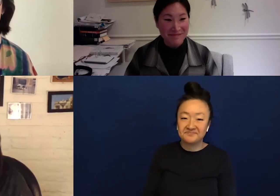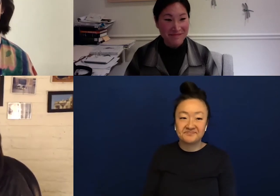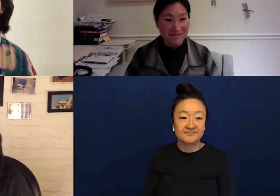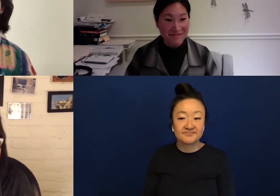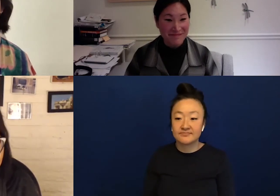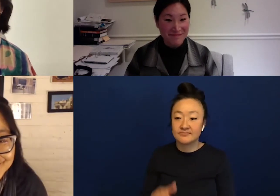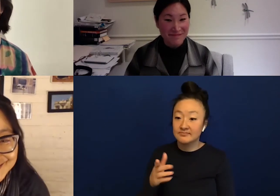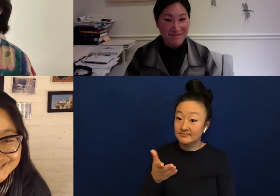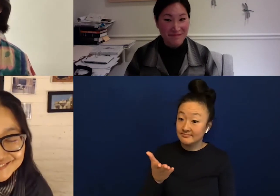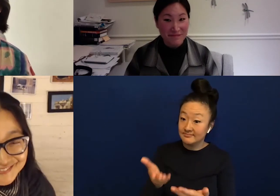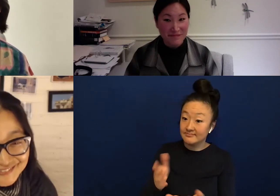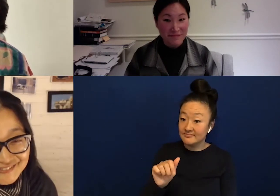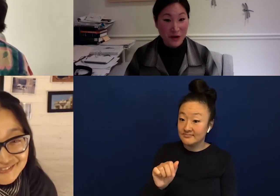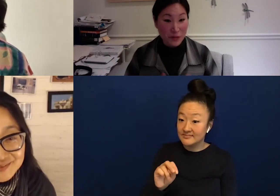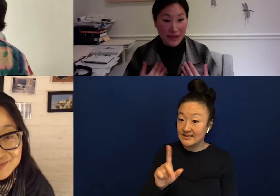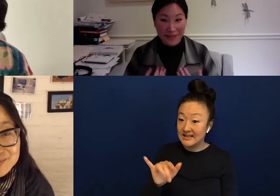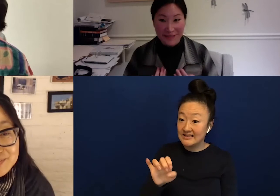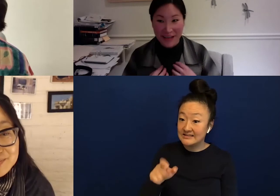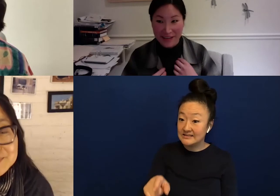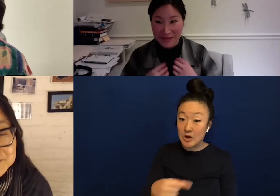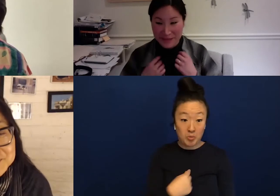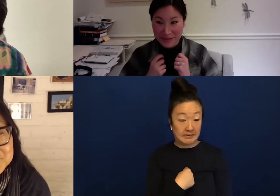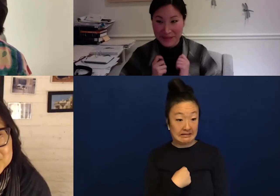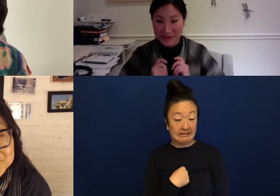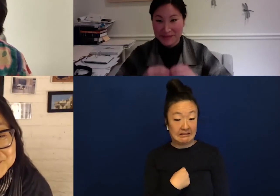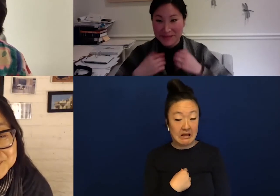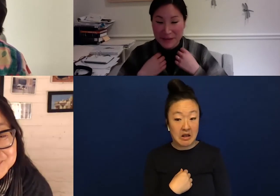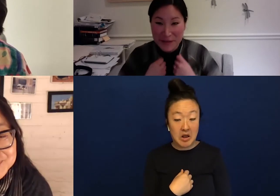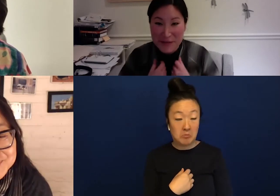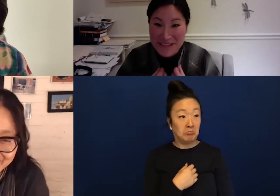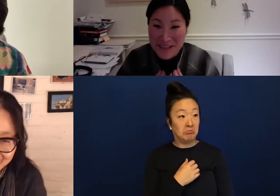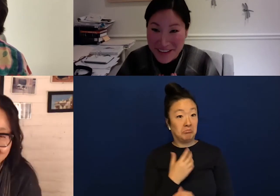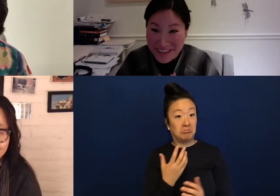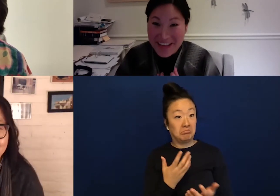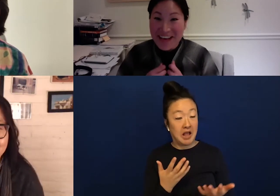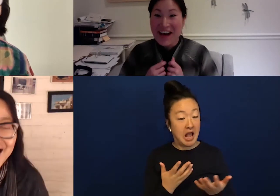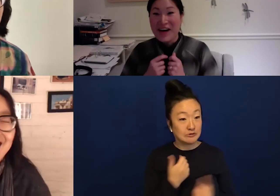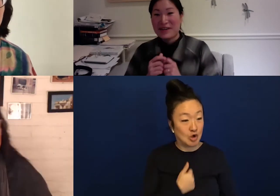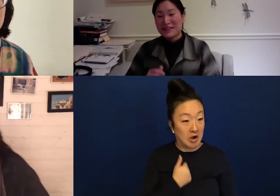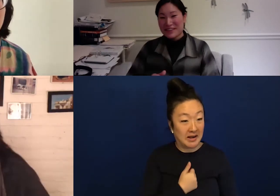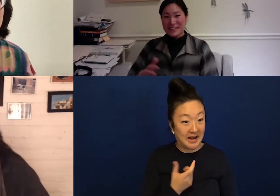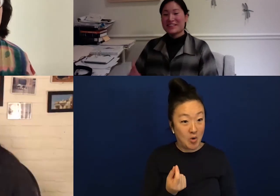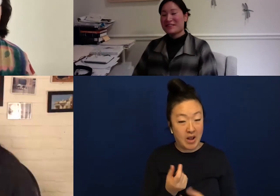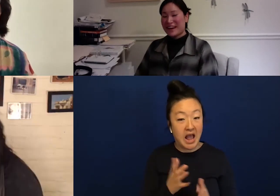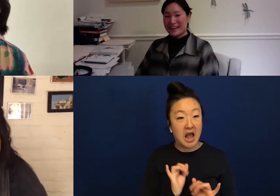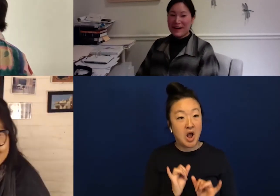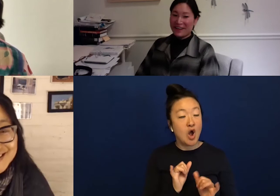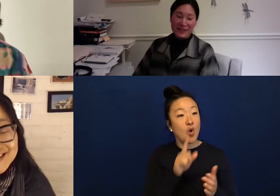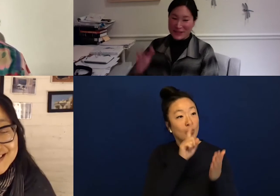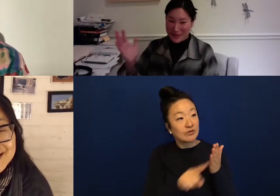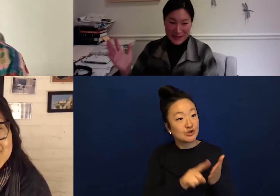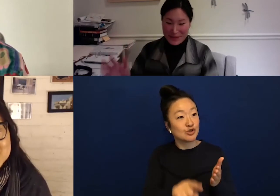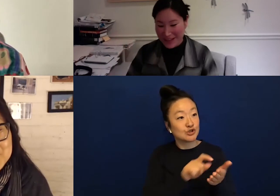Anelise, how about you? Yeah. Oh, me? Oh, wait, what was, sorry. Oh, the research I'm writing